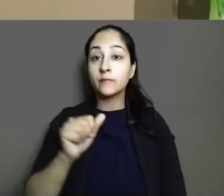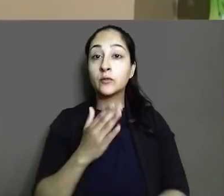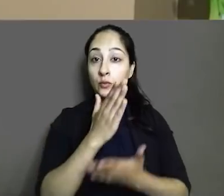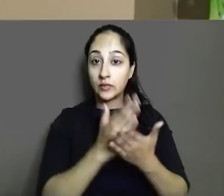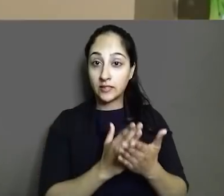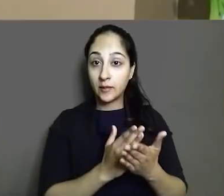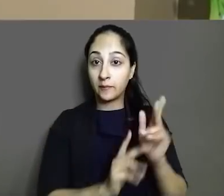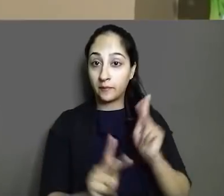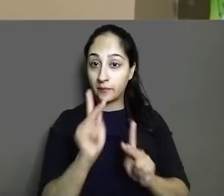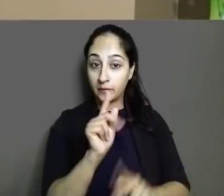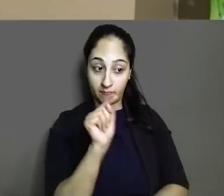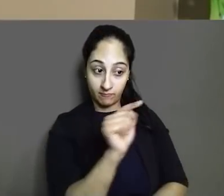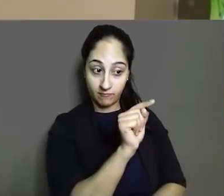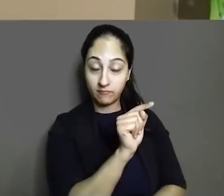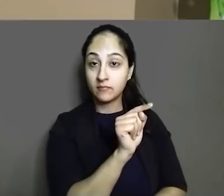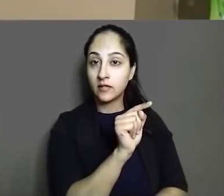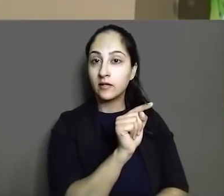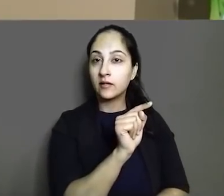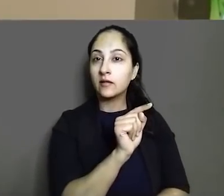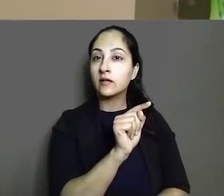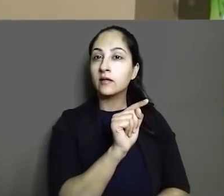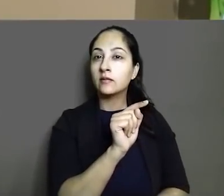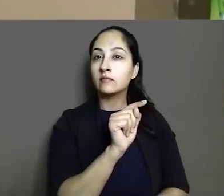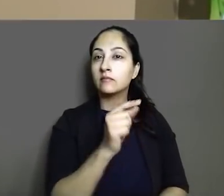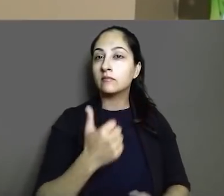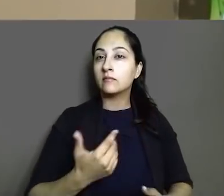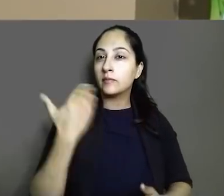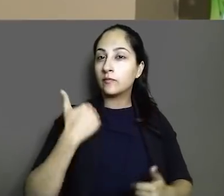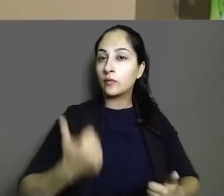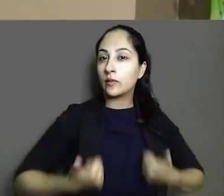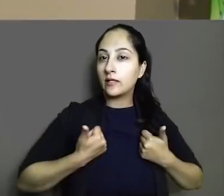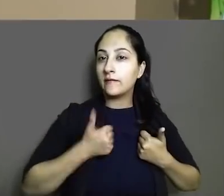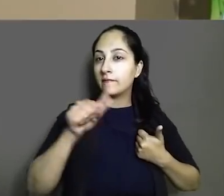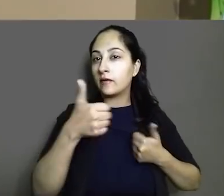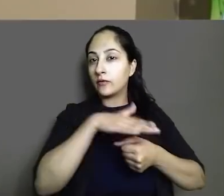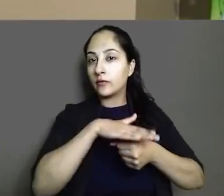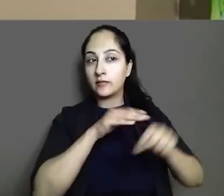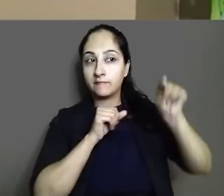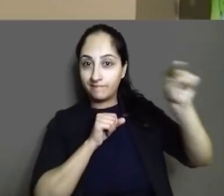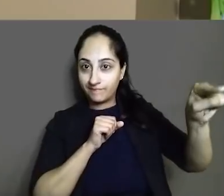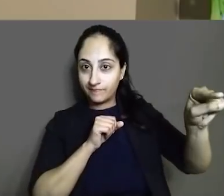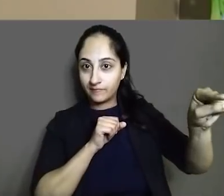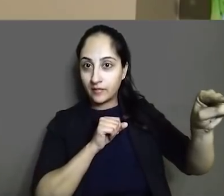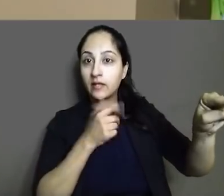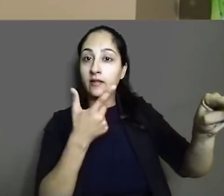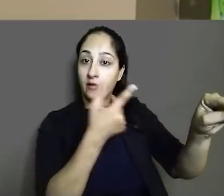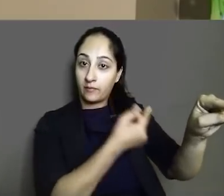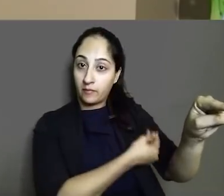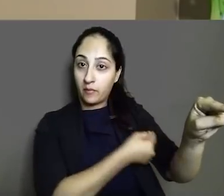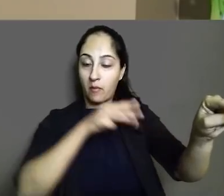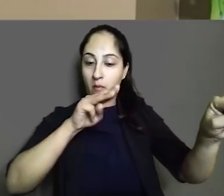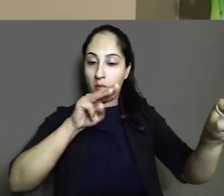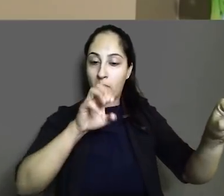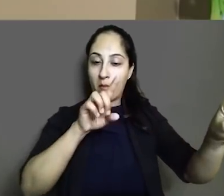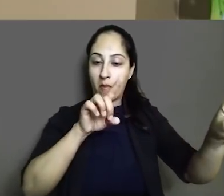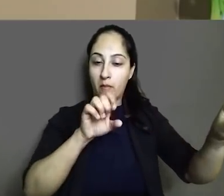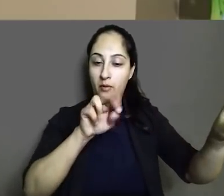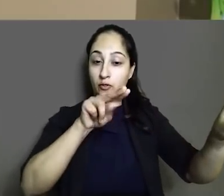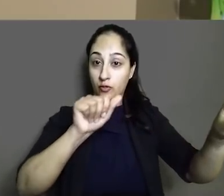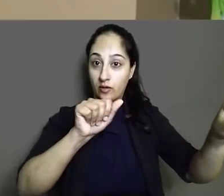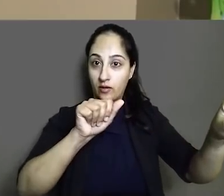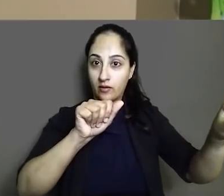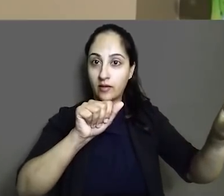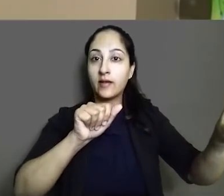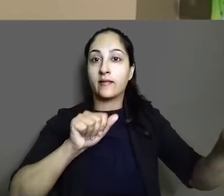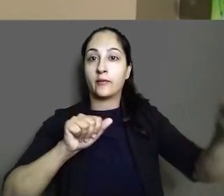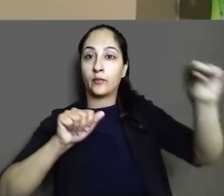this, and then we've had to figure out a way for them to get that second Moderna dose. From a safety perspective, there aren't any